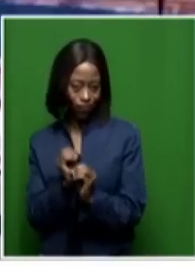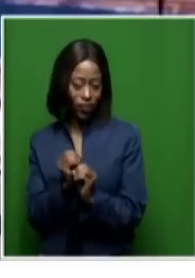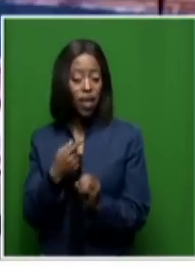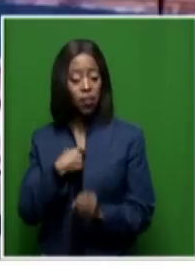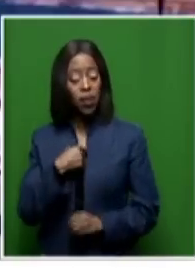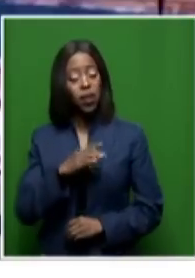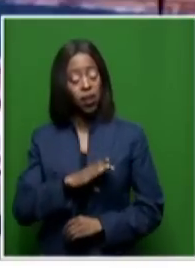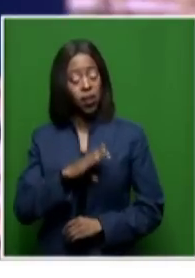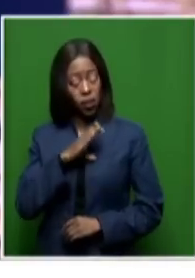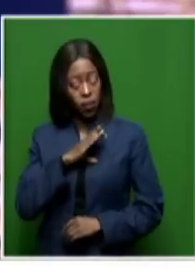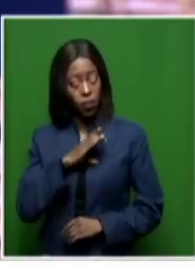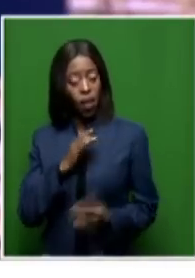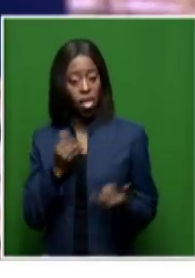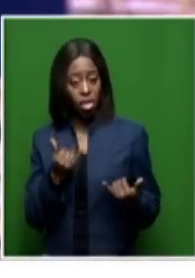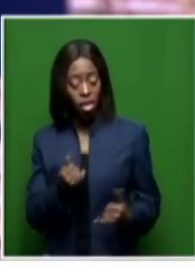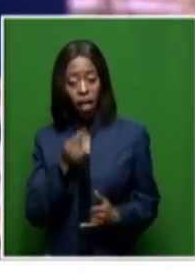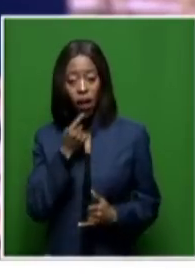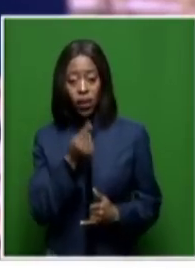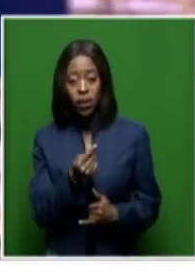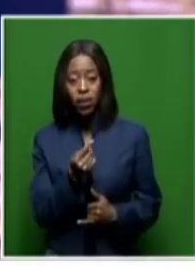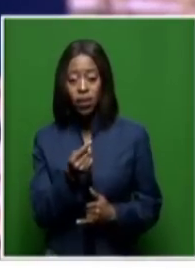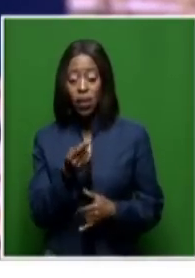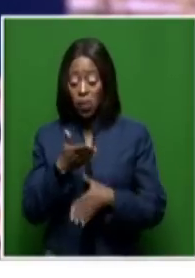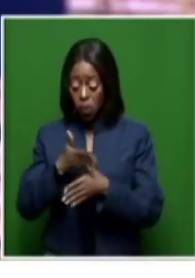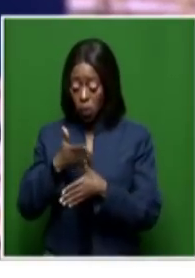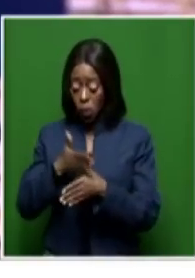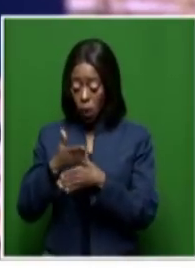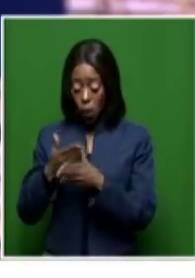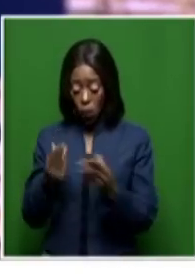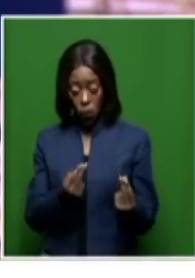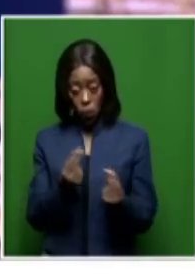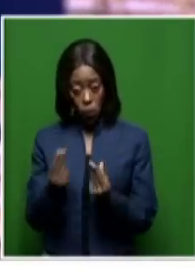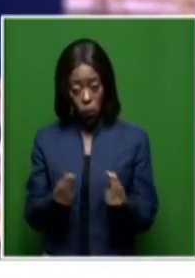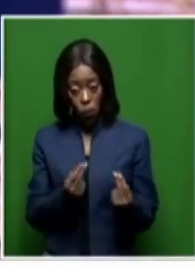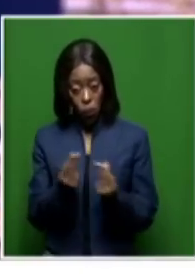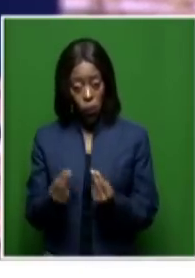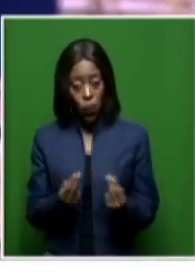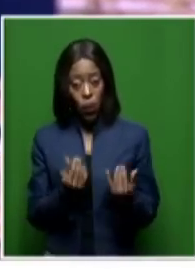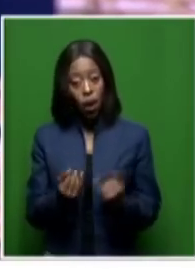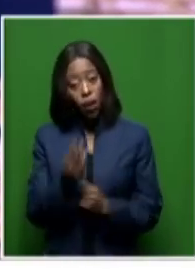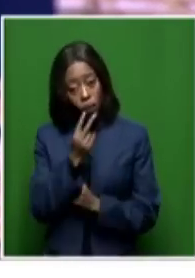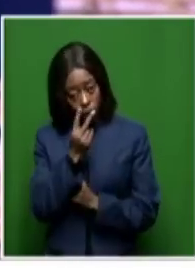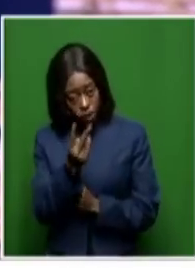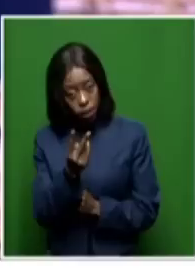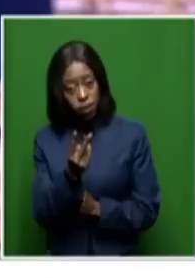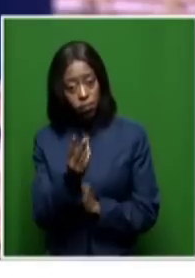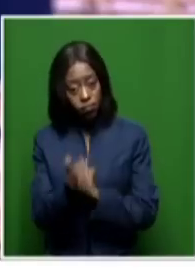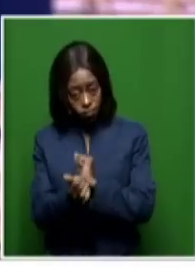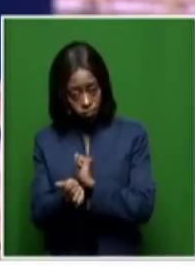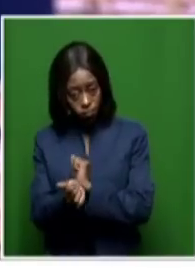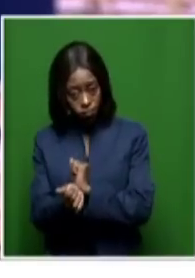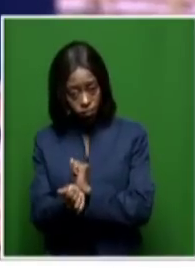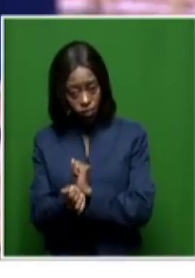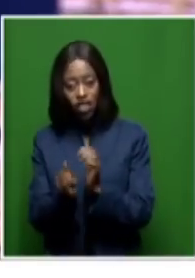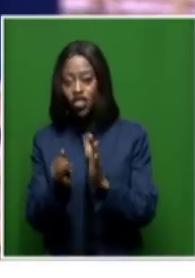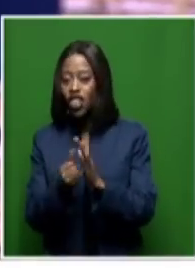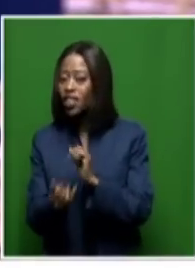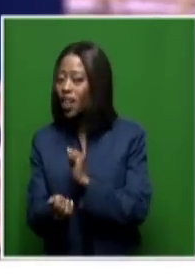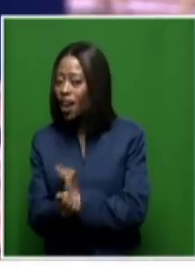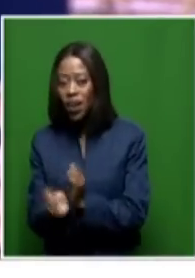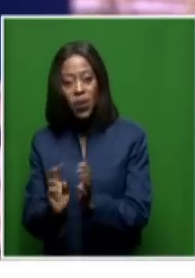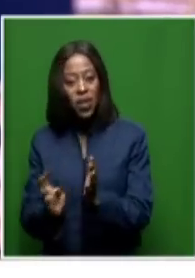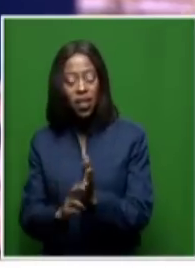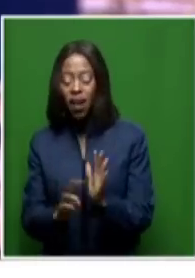confident as we speak that with work that is being done now, you will see arrest, not just arrest we